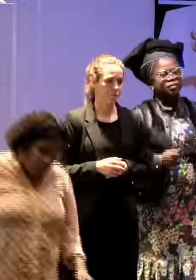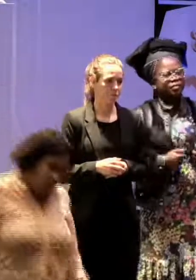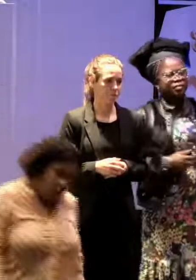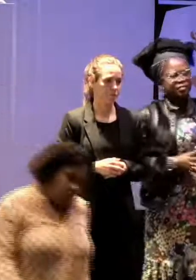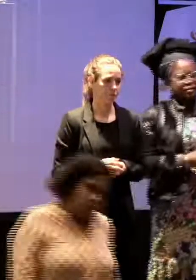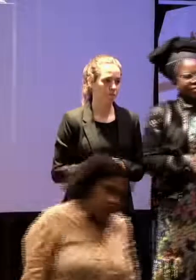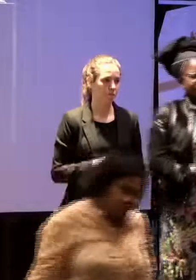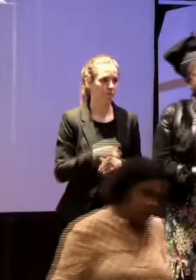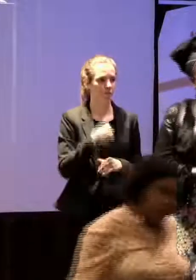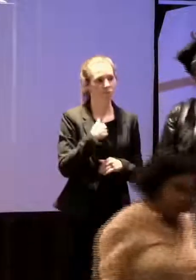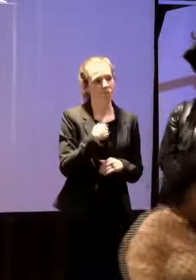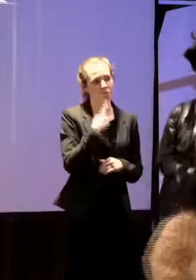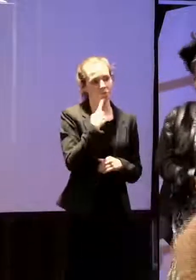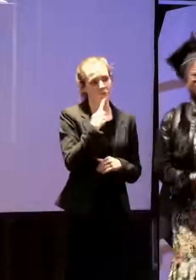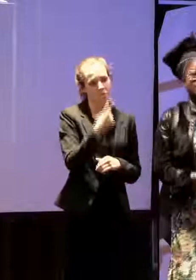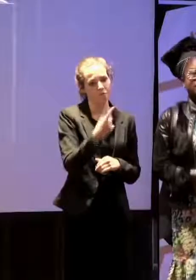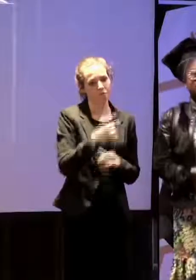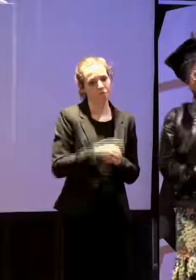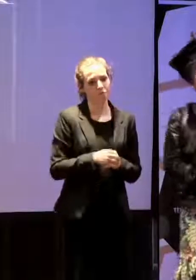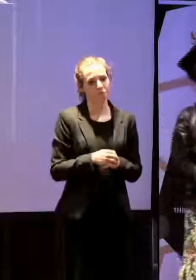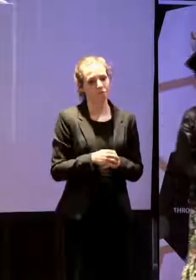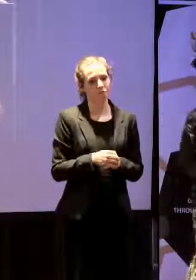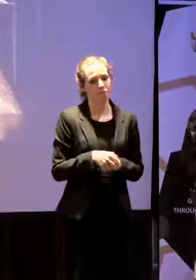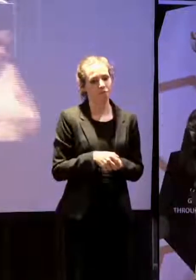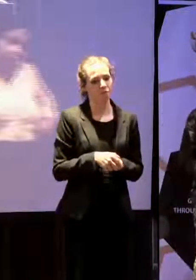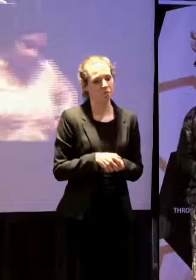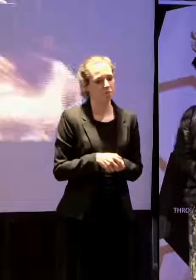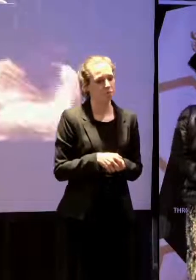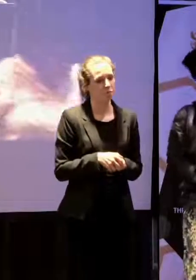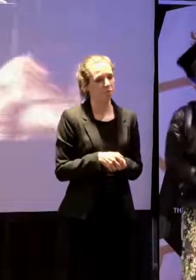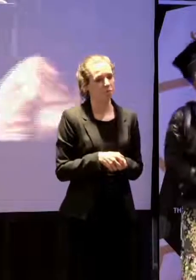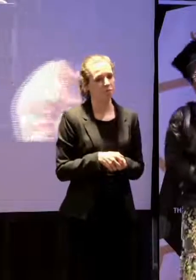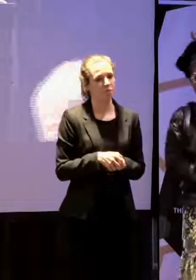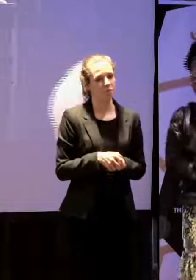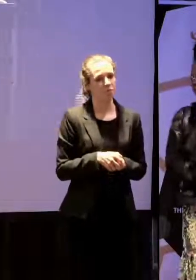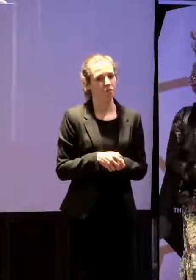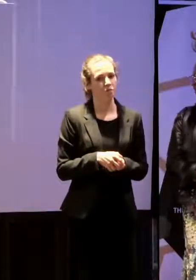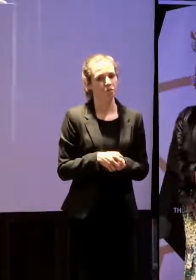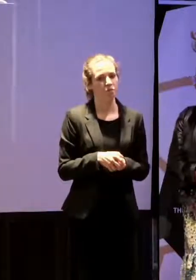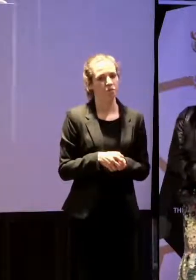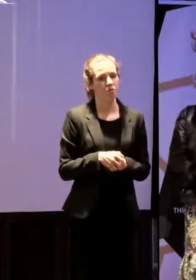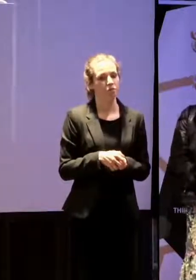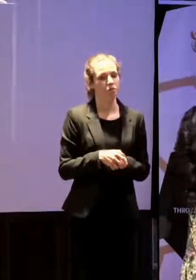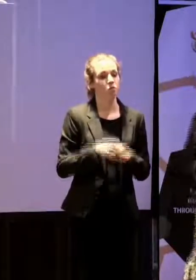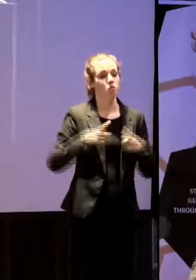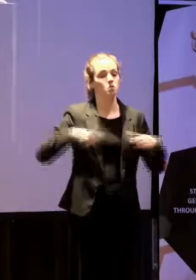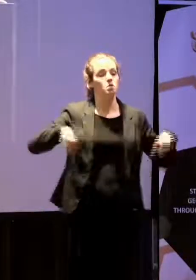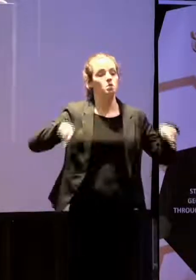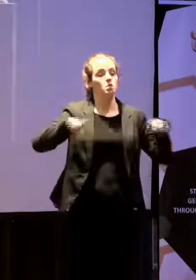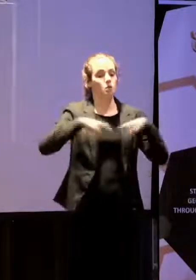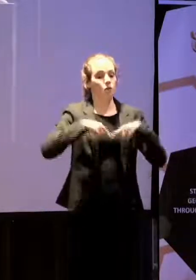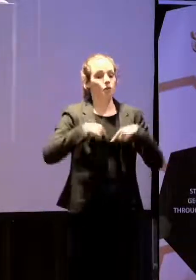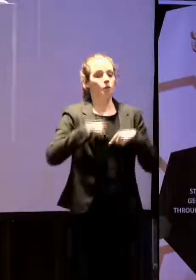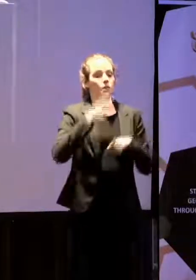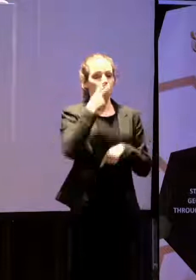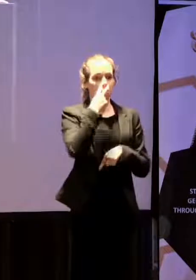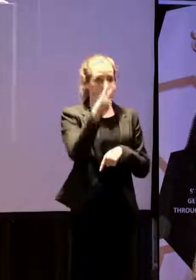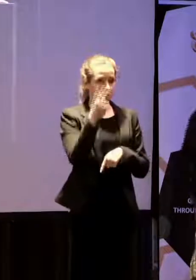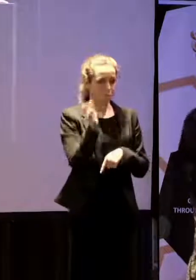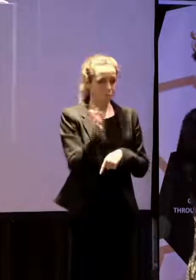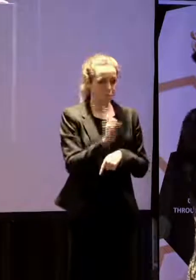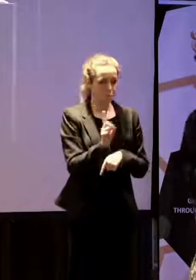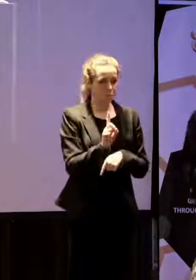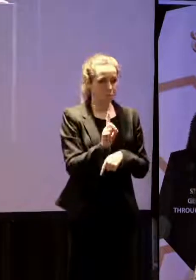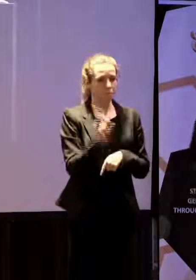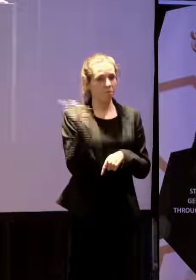Let me say, we have noted that now this cannot, just like the chairperson, deputy